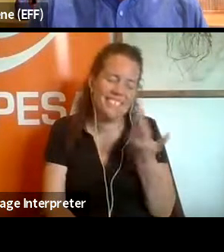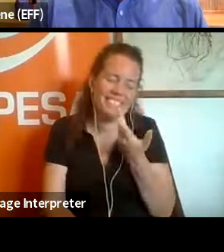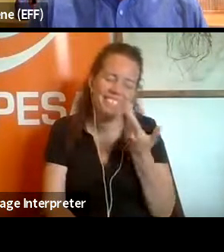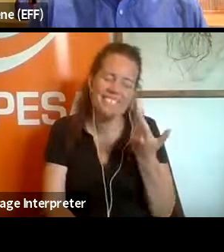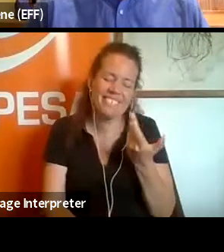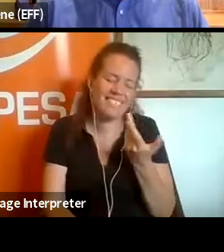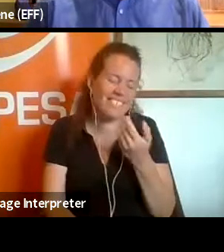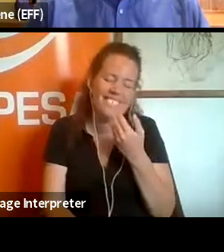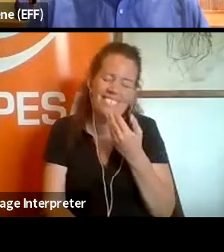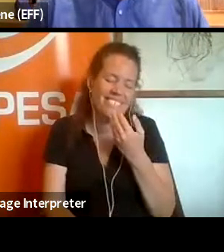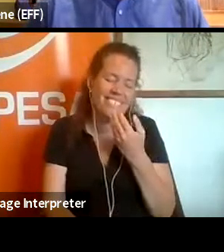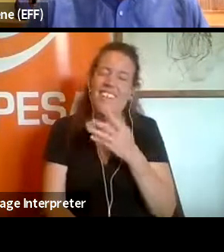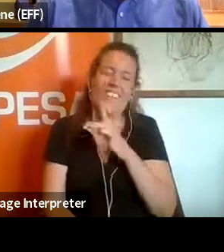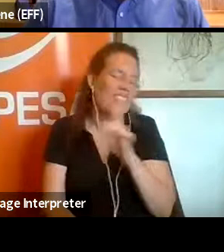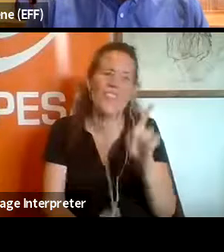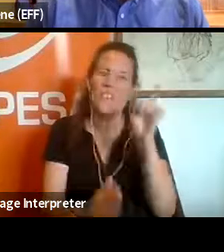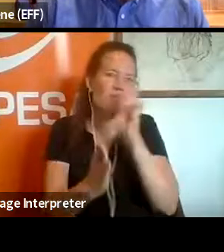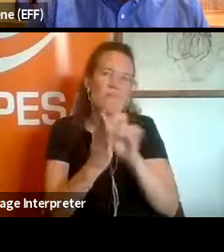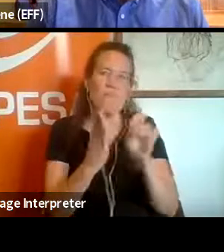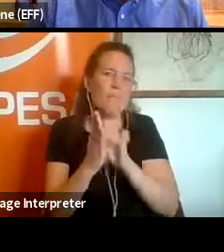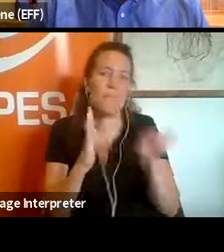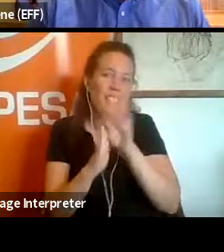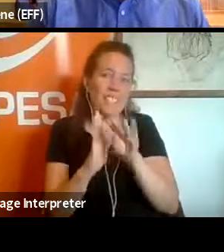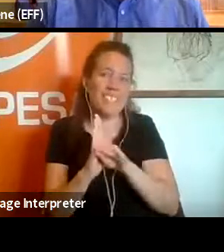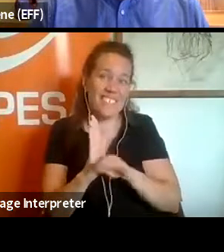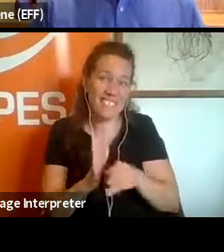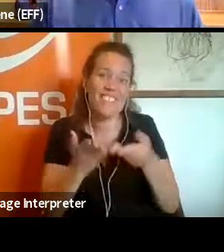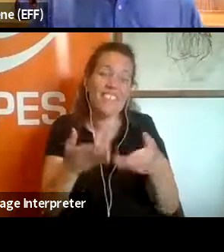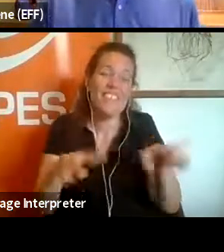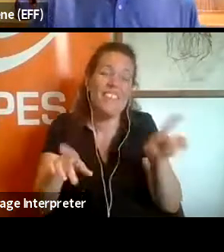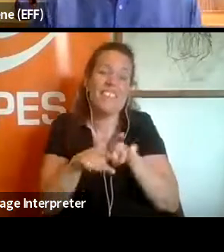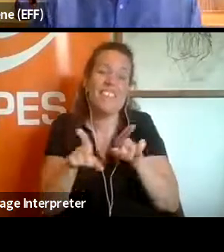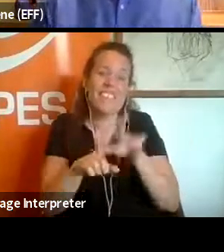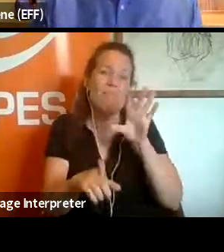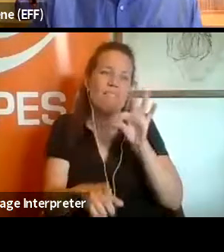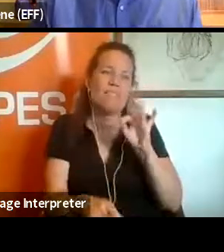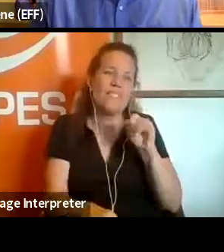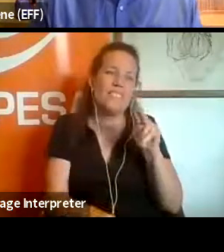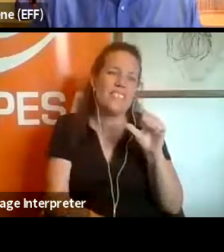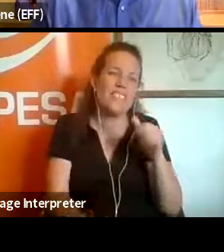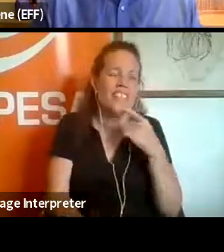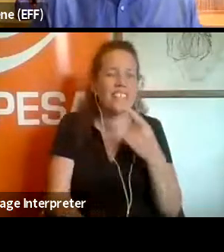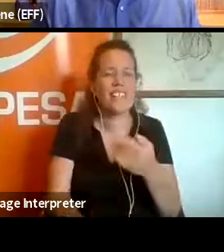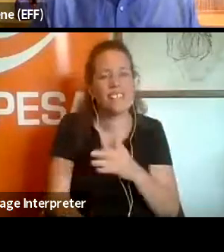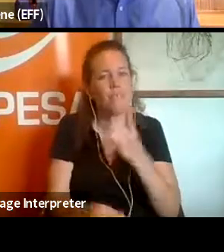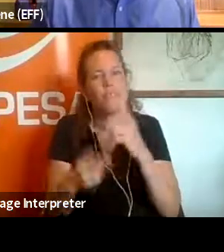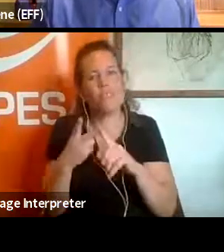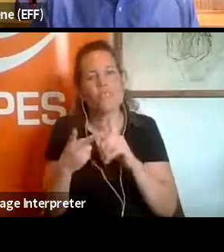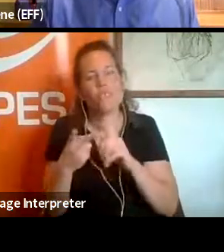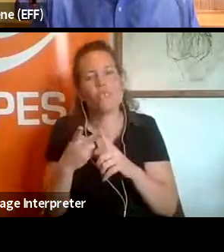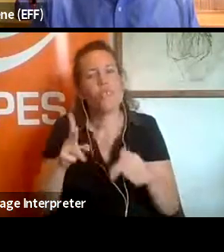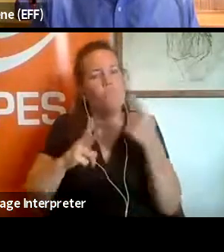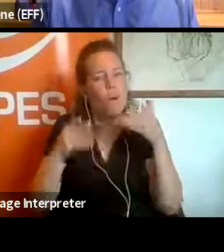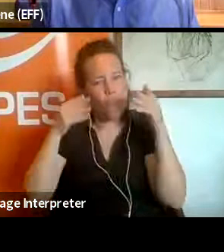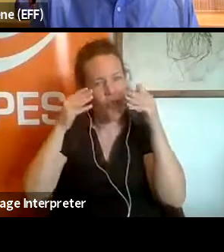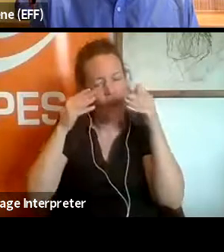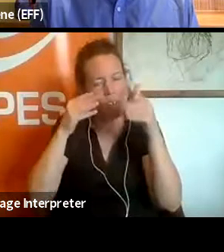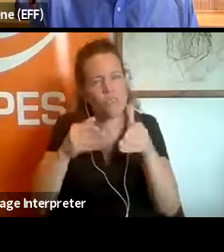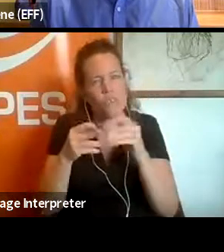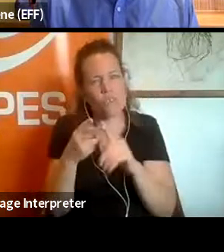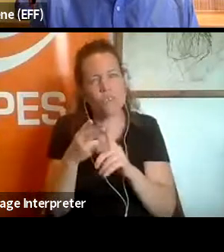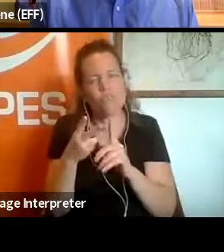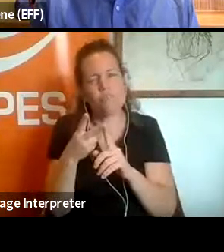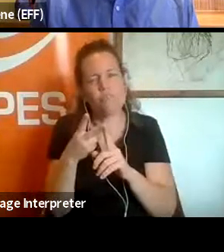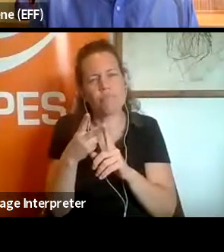is not to be prescriptive. I think Tina has said that, but then also is to really focus more on what